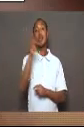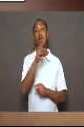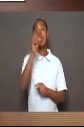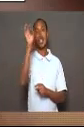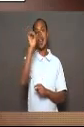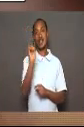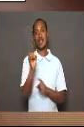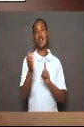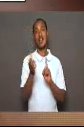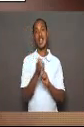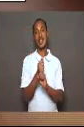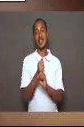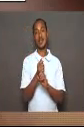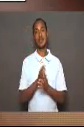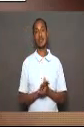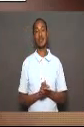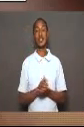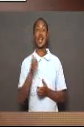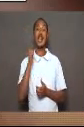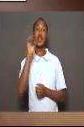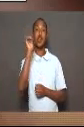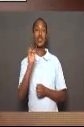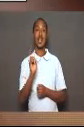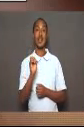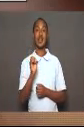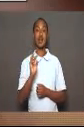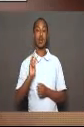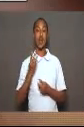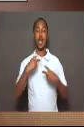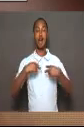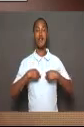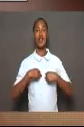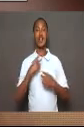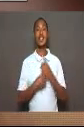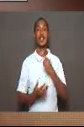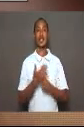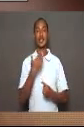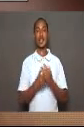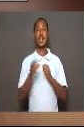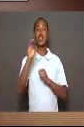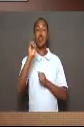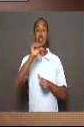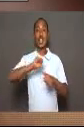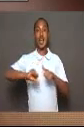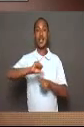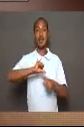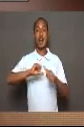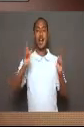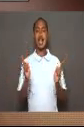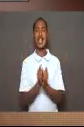link. In the other oxides that we have discussed, the oxygen atoms are